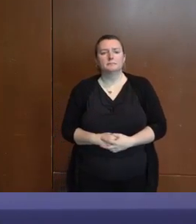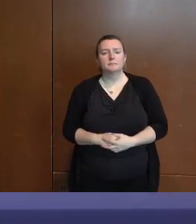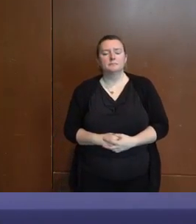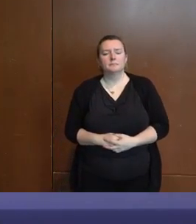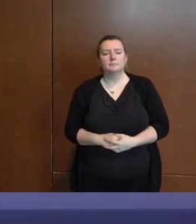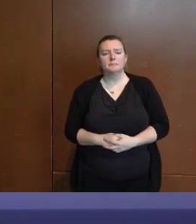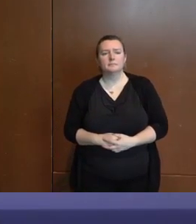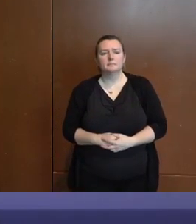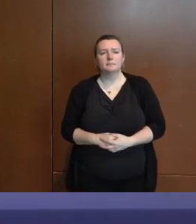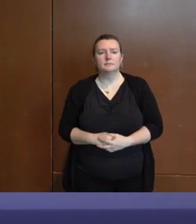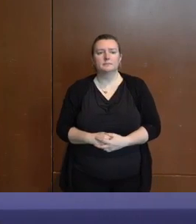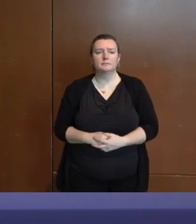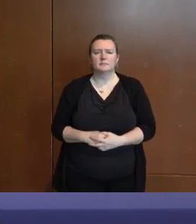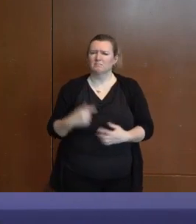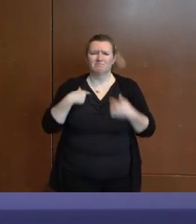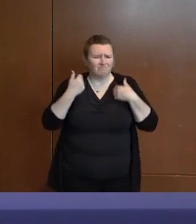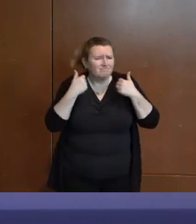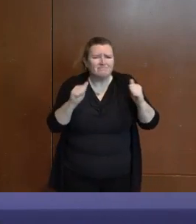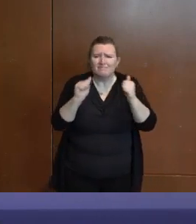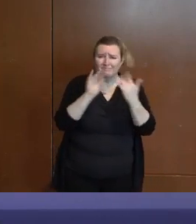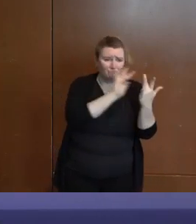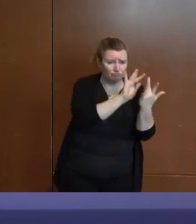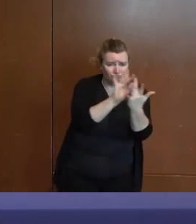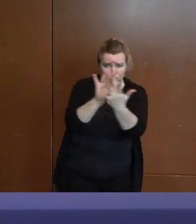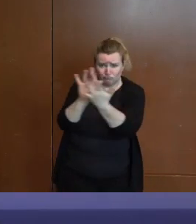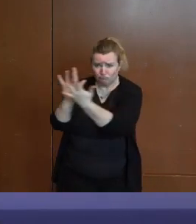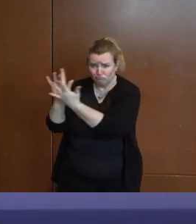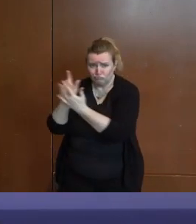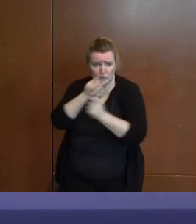obviously the medical community, but also the policy community.